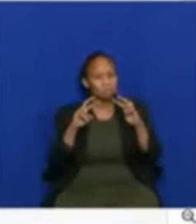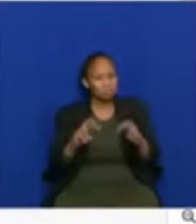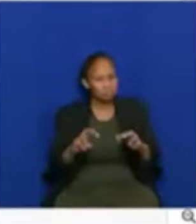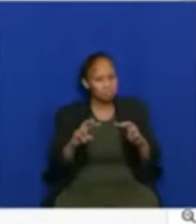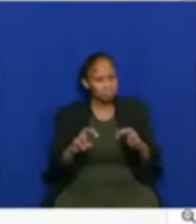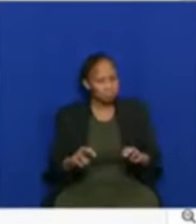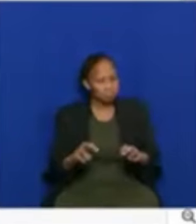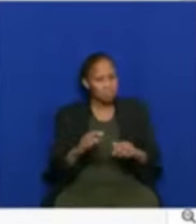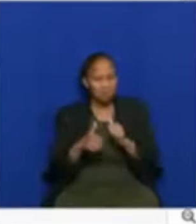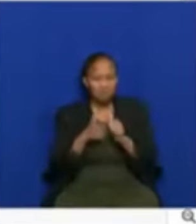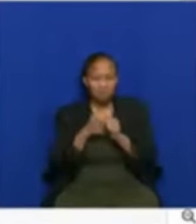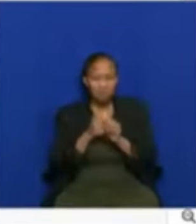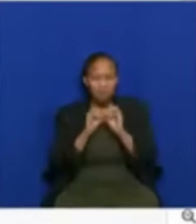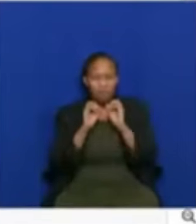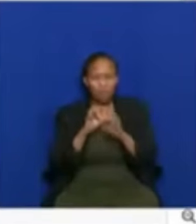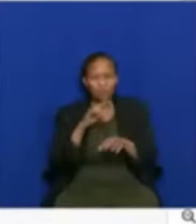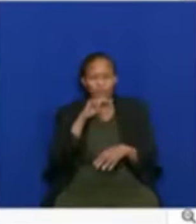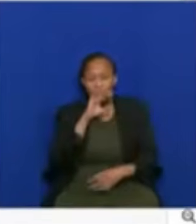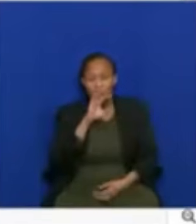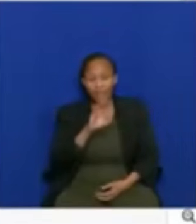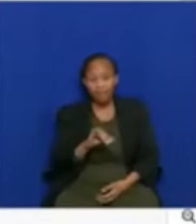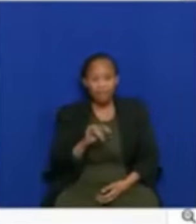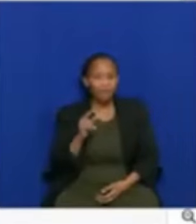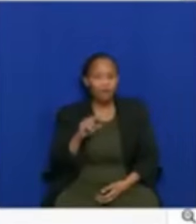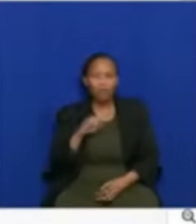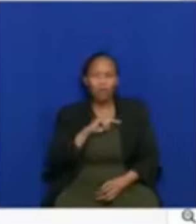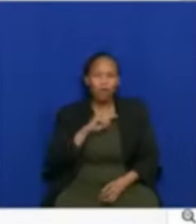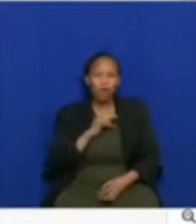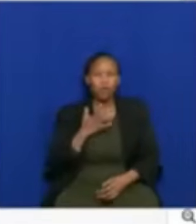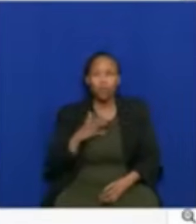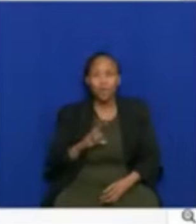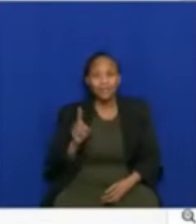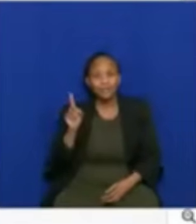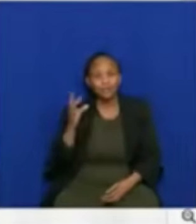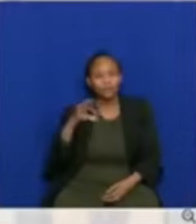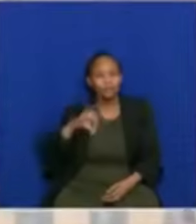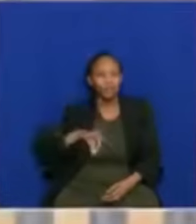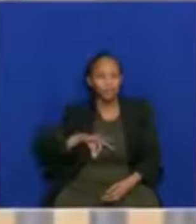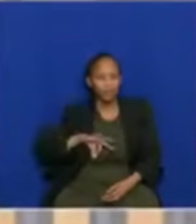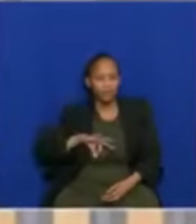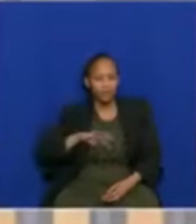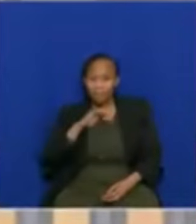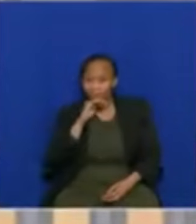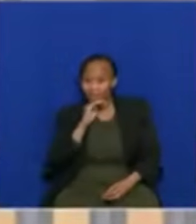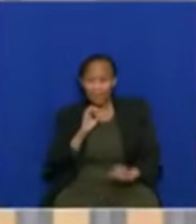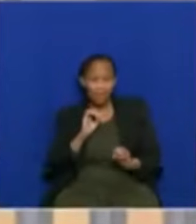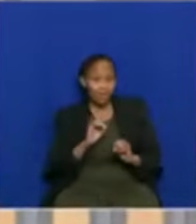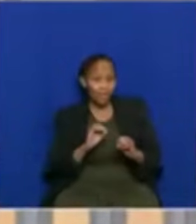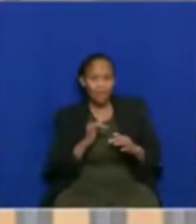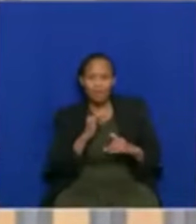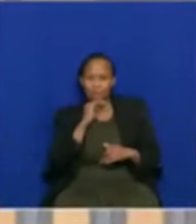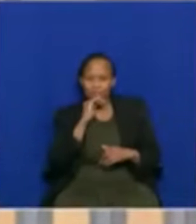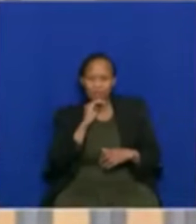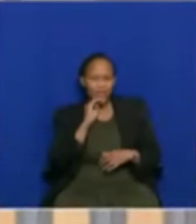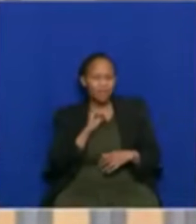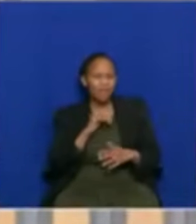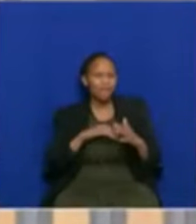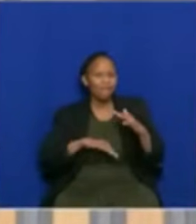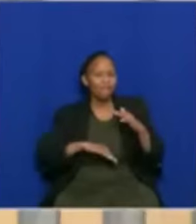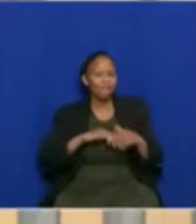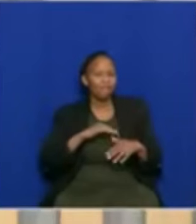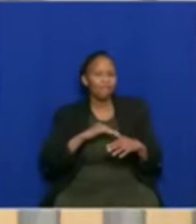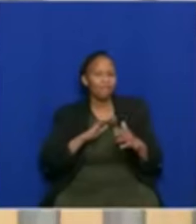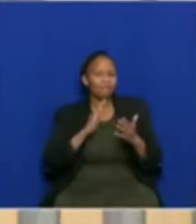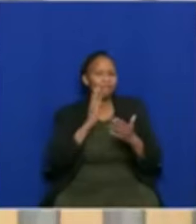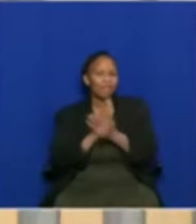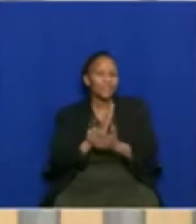nothing. Yes. So you agree, it's bare, it's thin on facts. Do you agree with that? I agree with